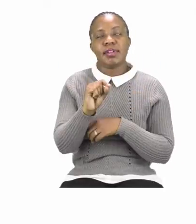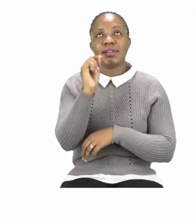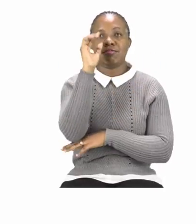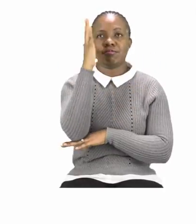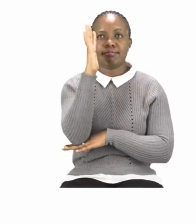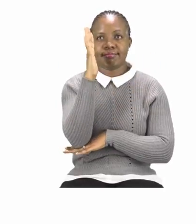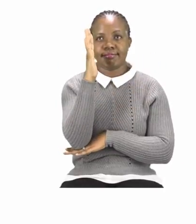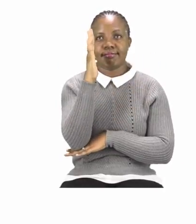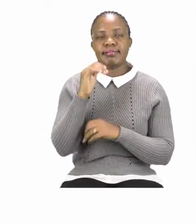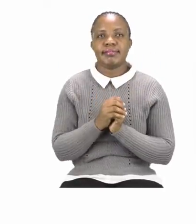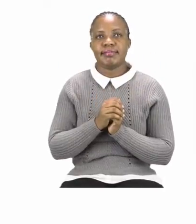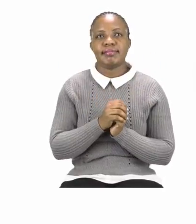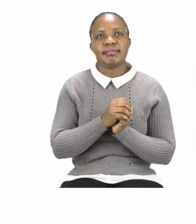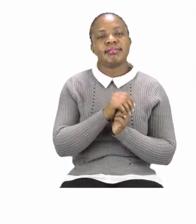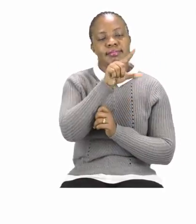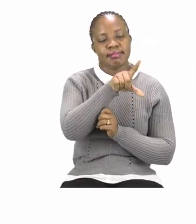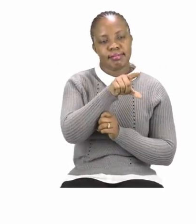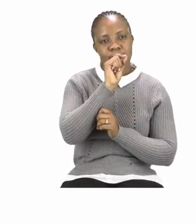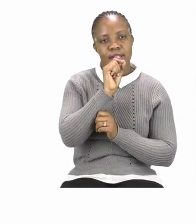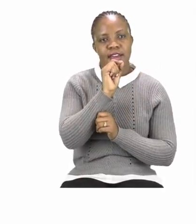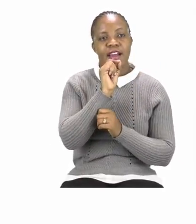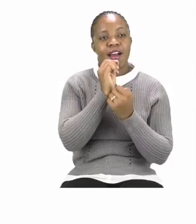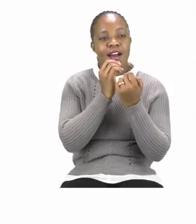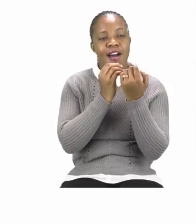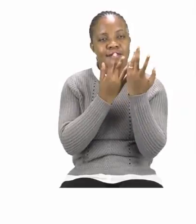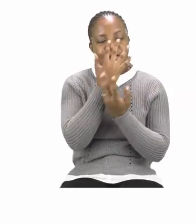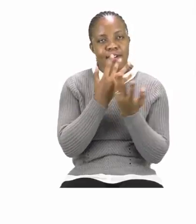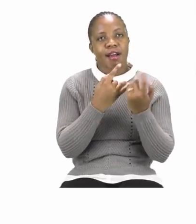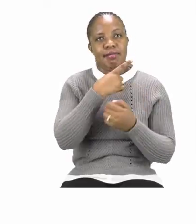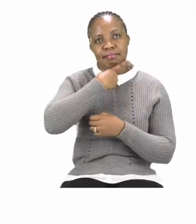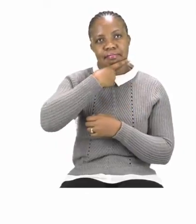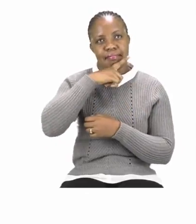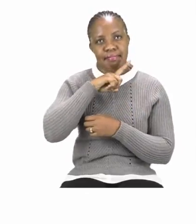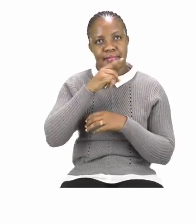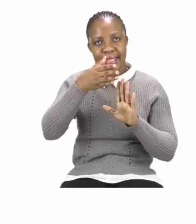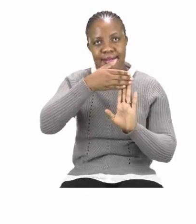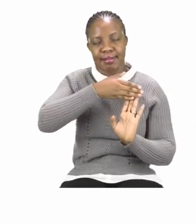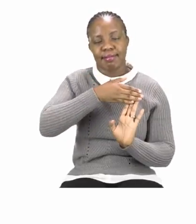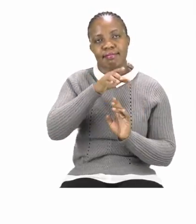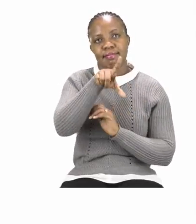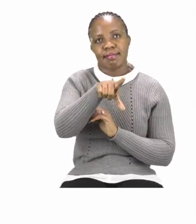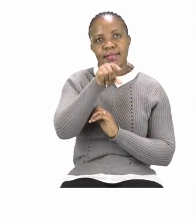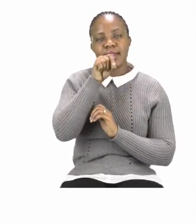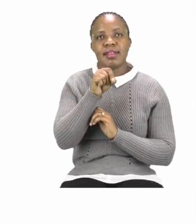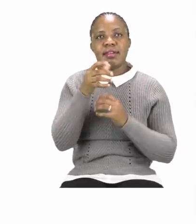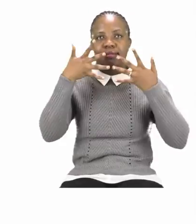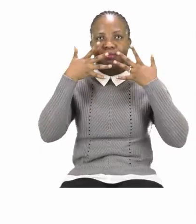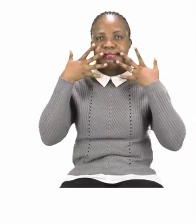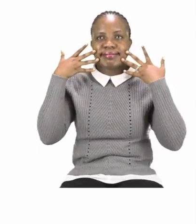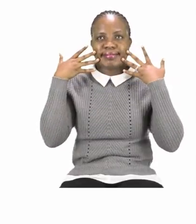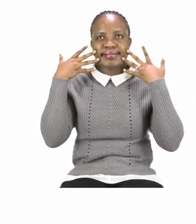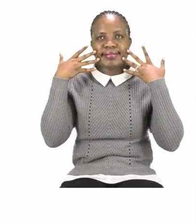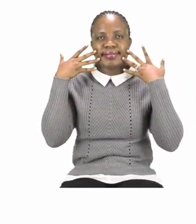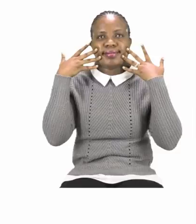the cat from the tree. Now we are going to replace